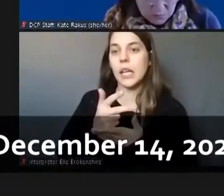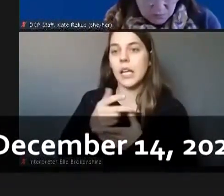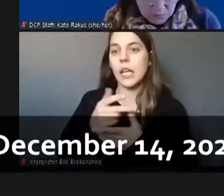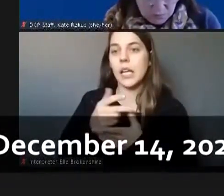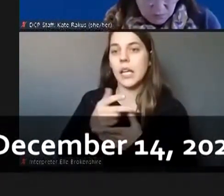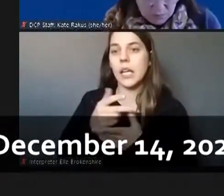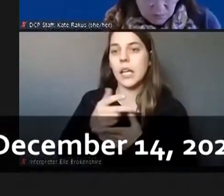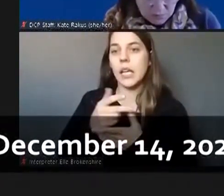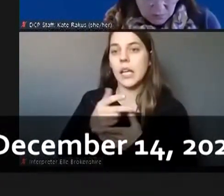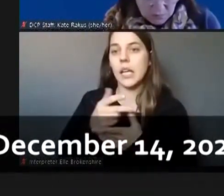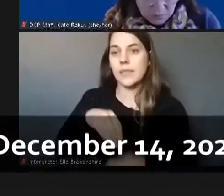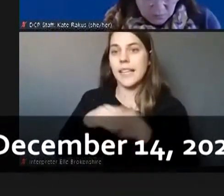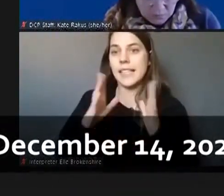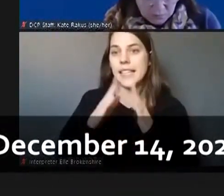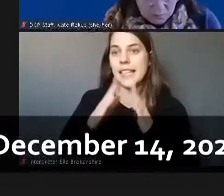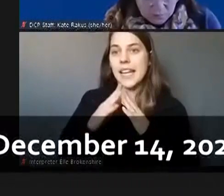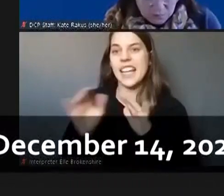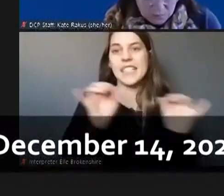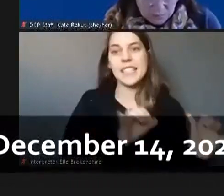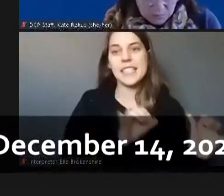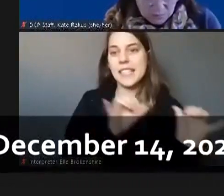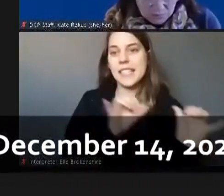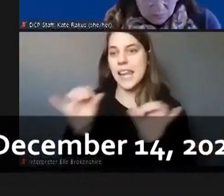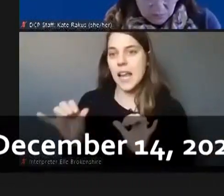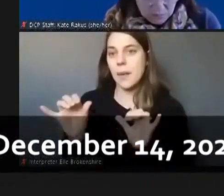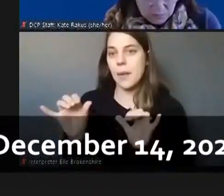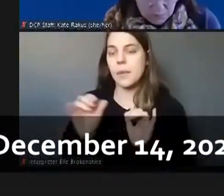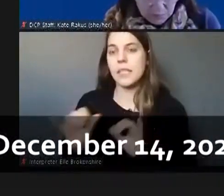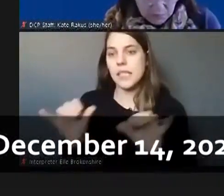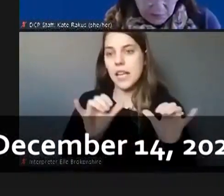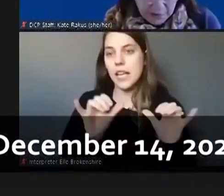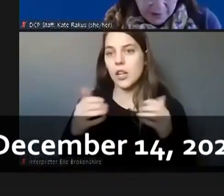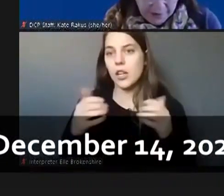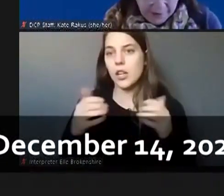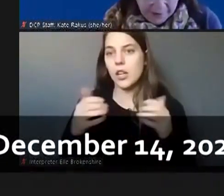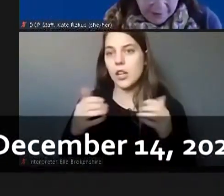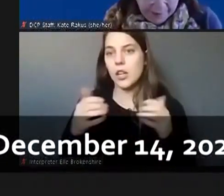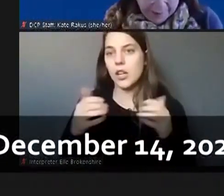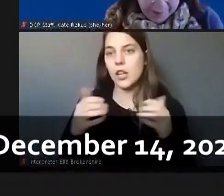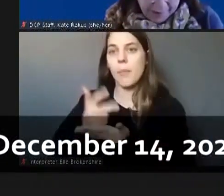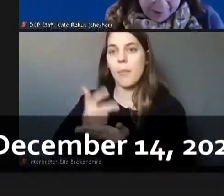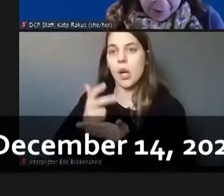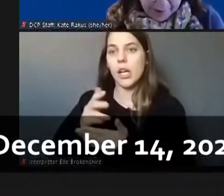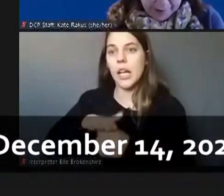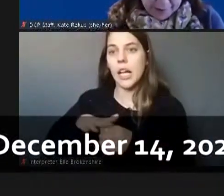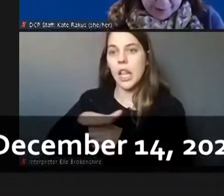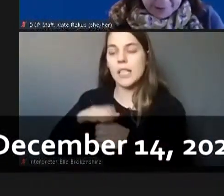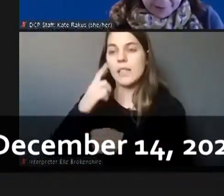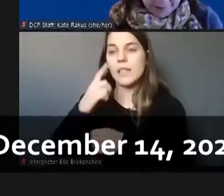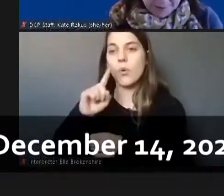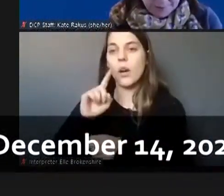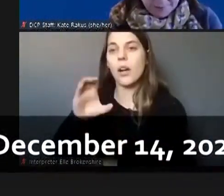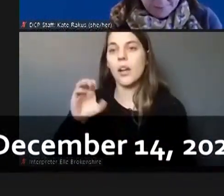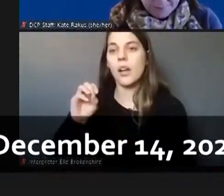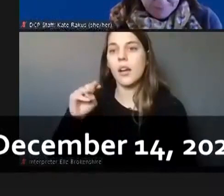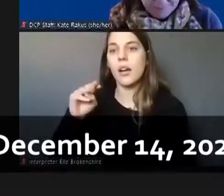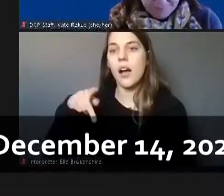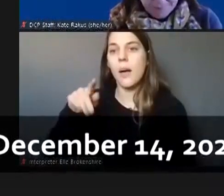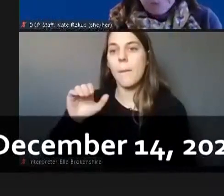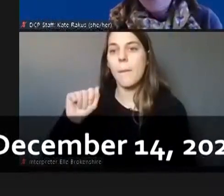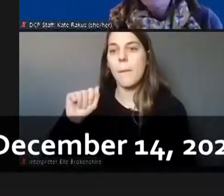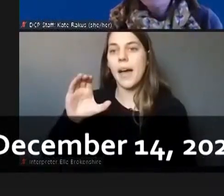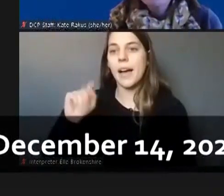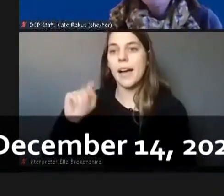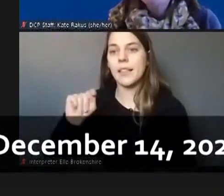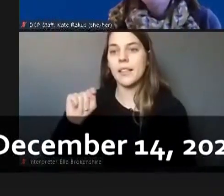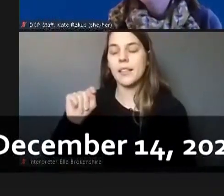that same standard that we have in larger parking lots for compact size parking stalls,